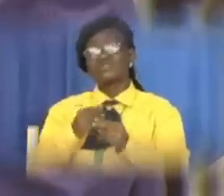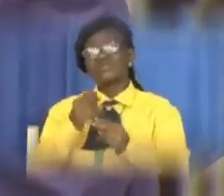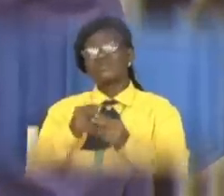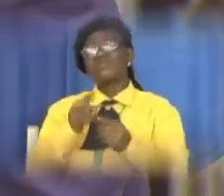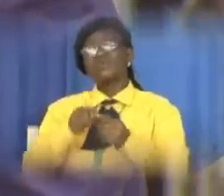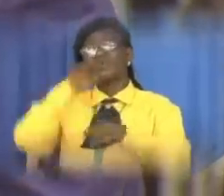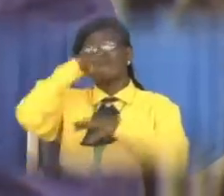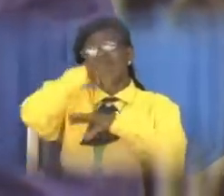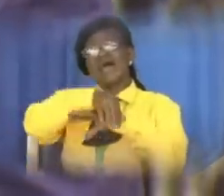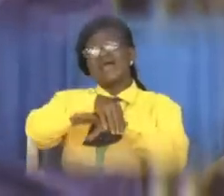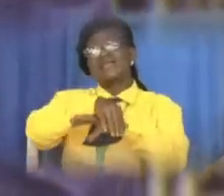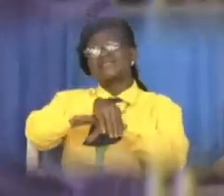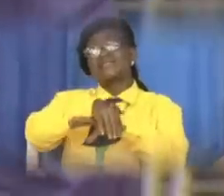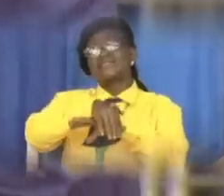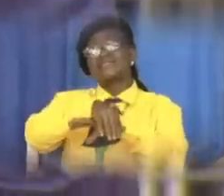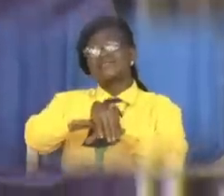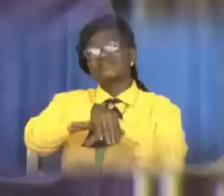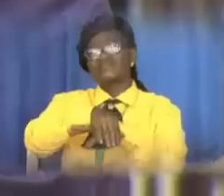Tonight,